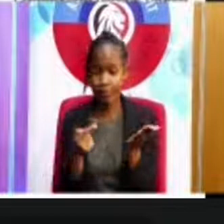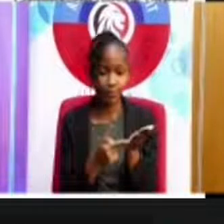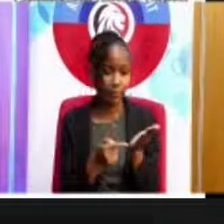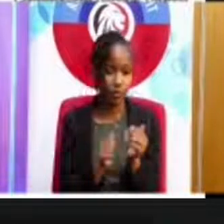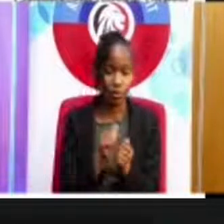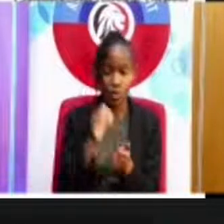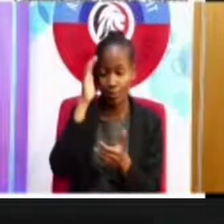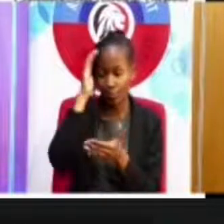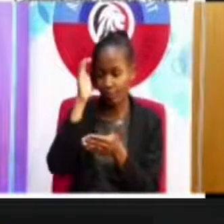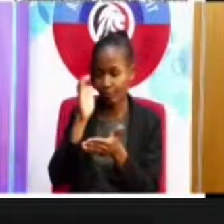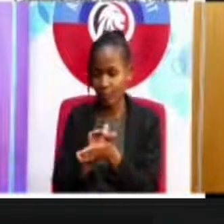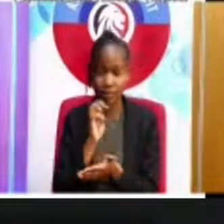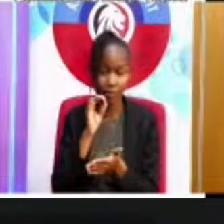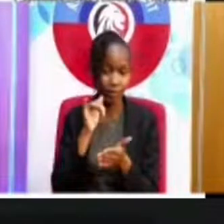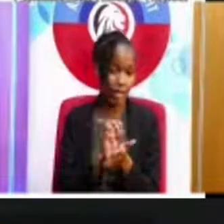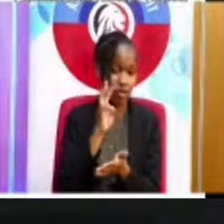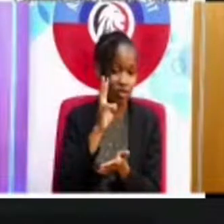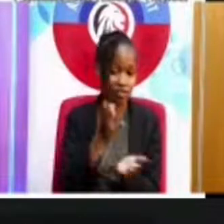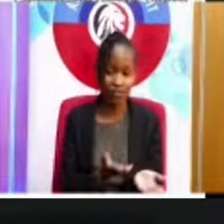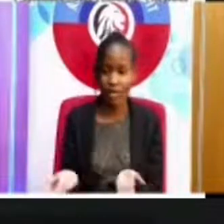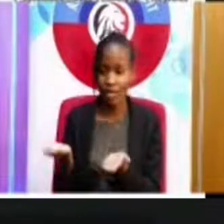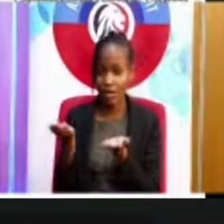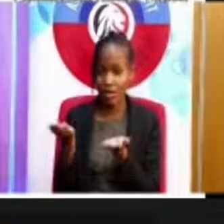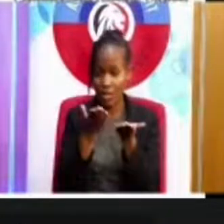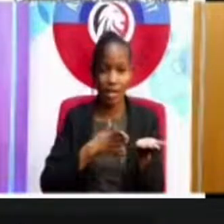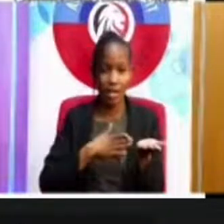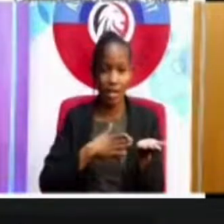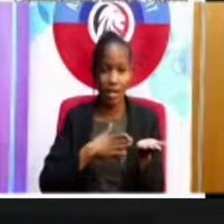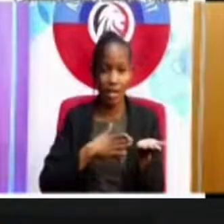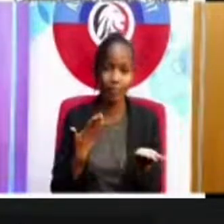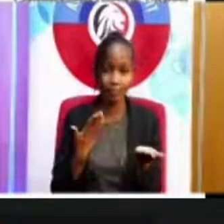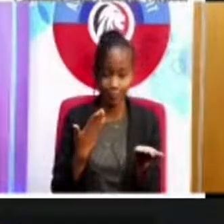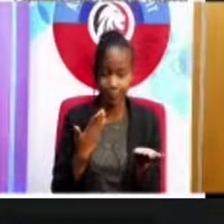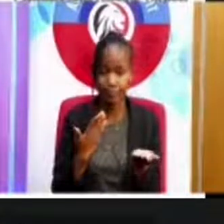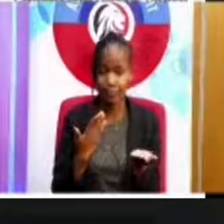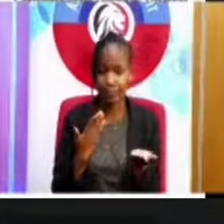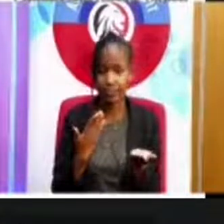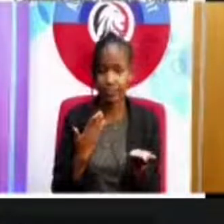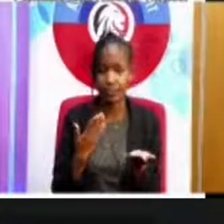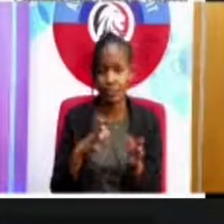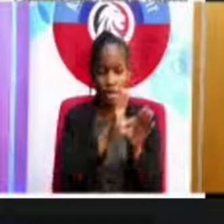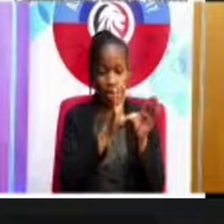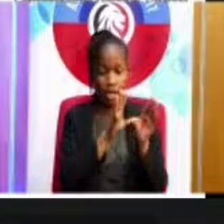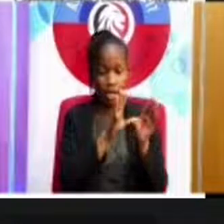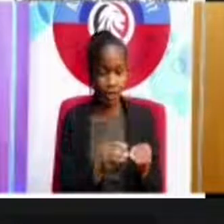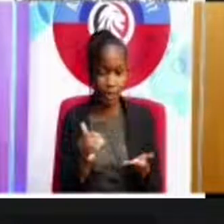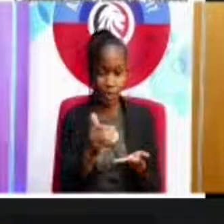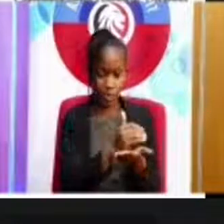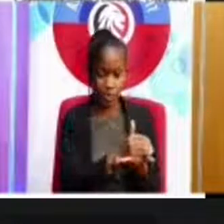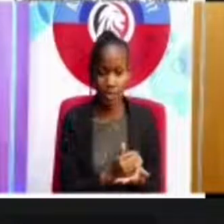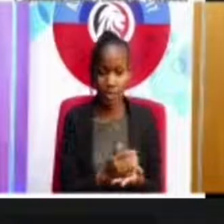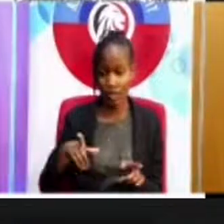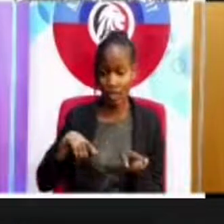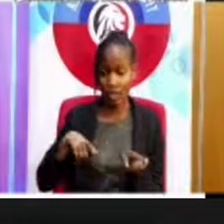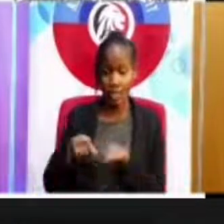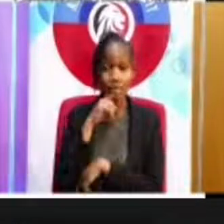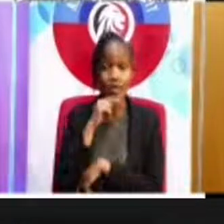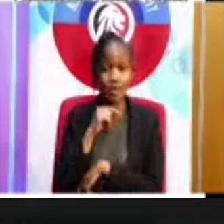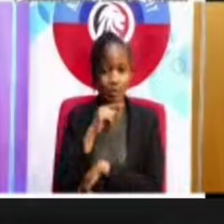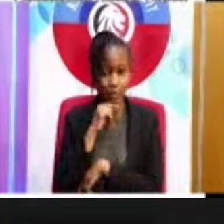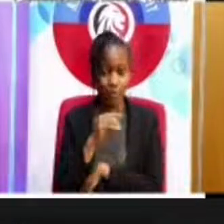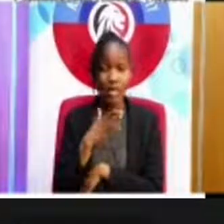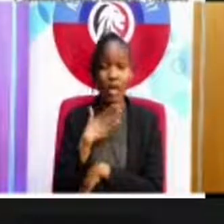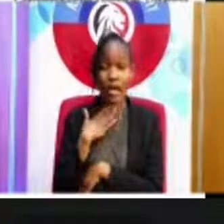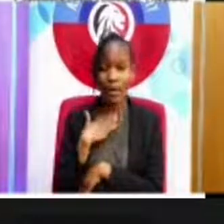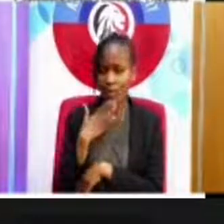will increase our efficiencies in revenue collection. Ladies and gentlemen, I want to thank you